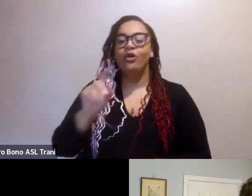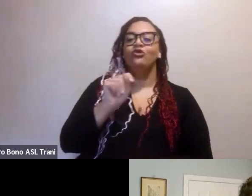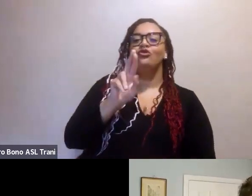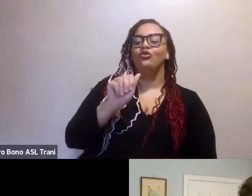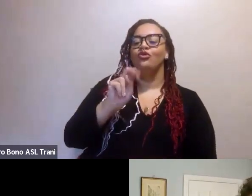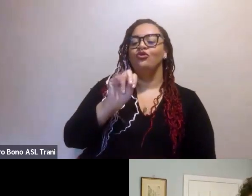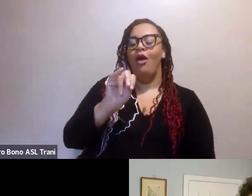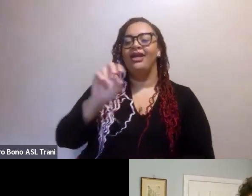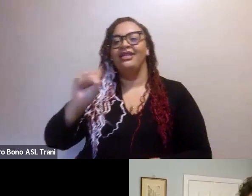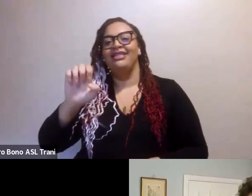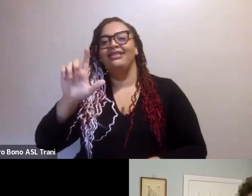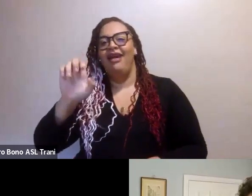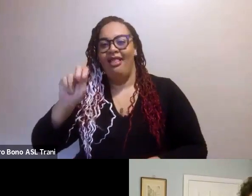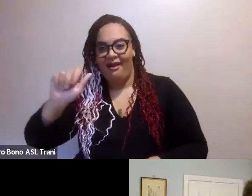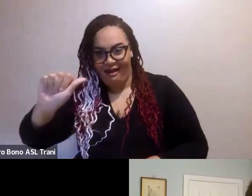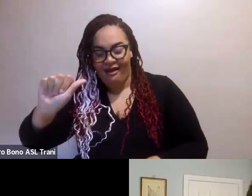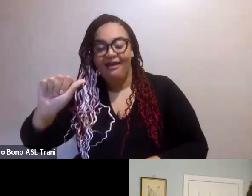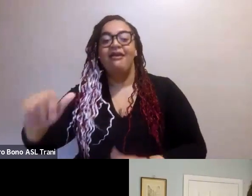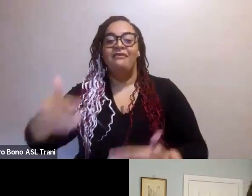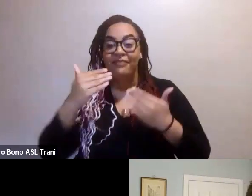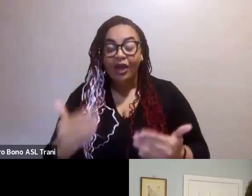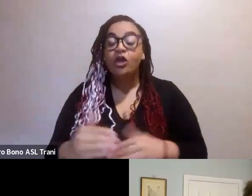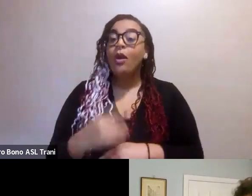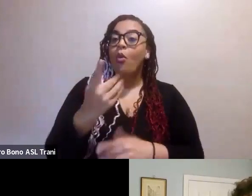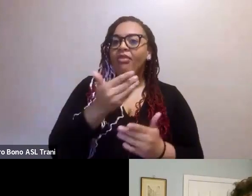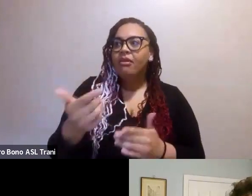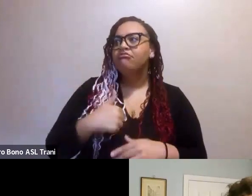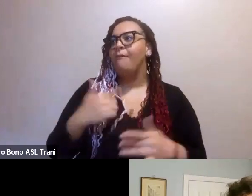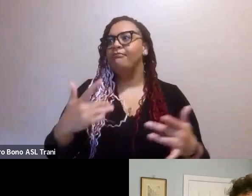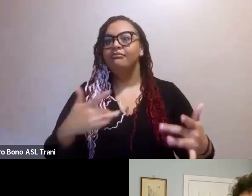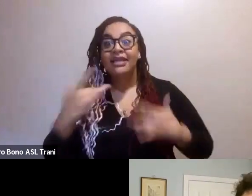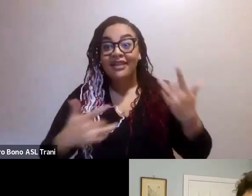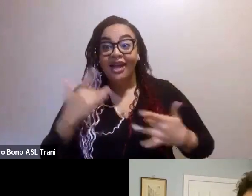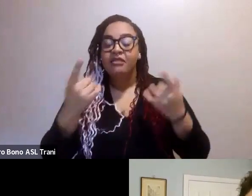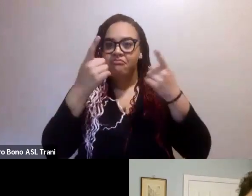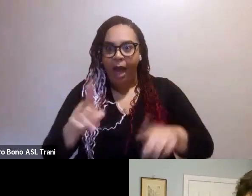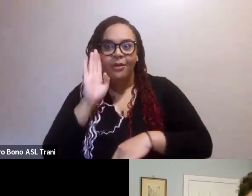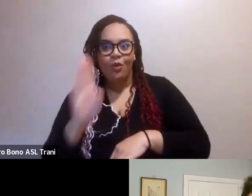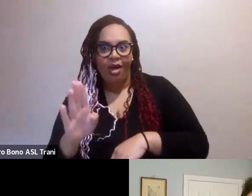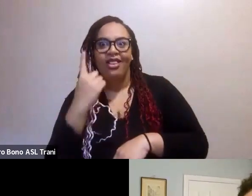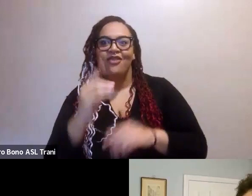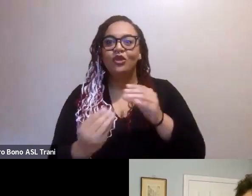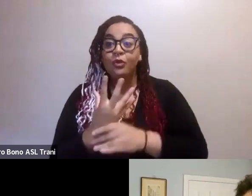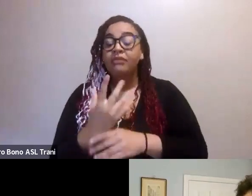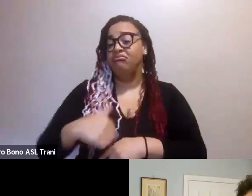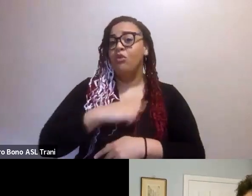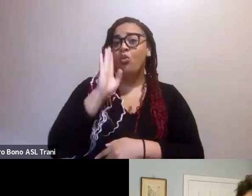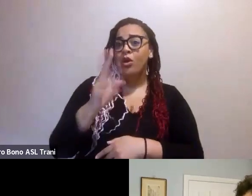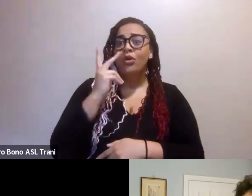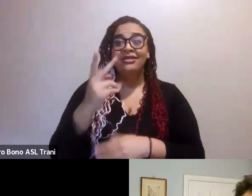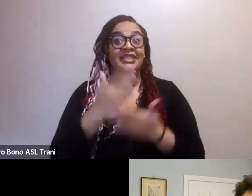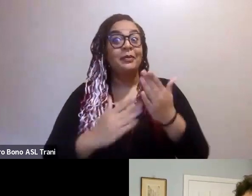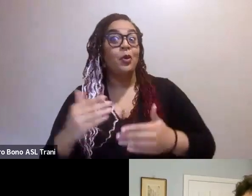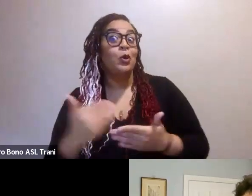And we are really excited, everyone, that one of the things that is going to happen this spring is that we are going to see some new